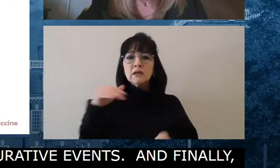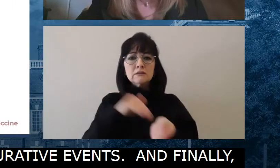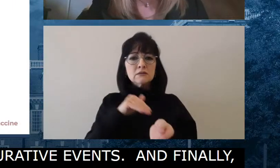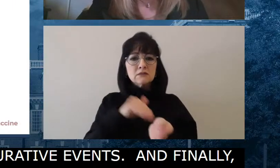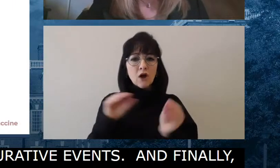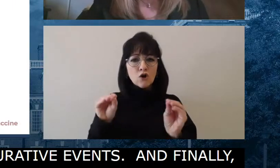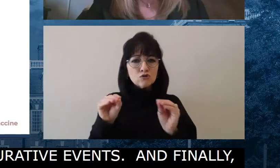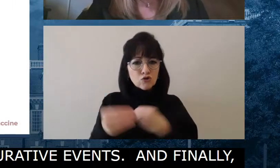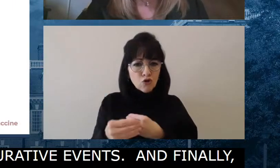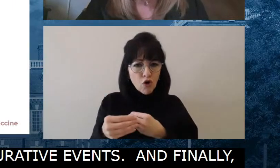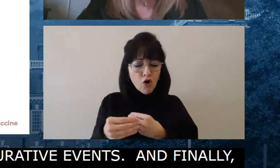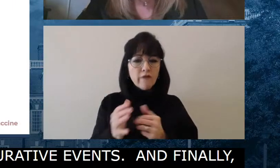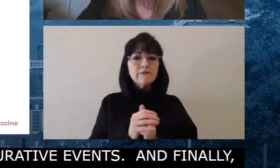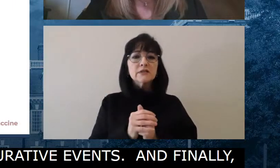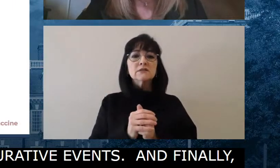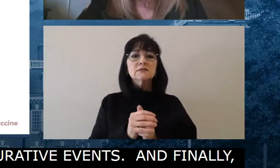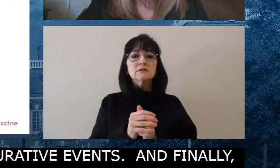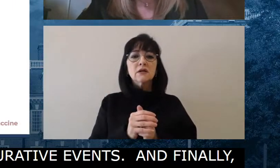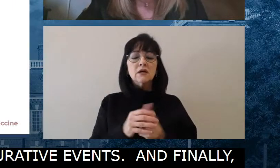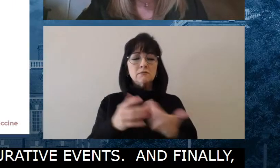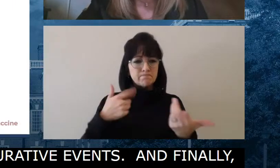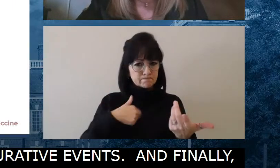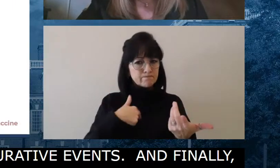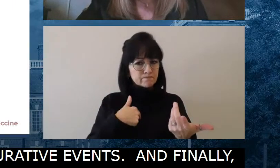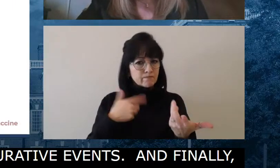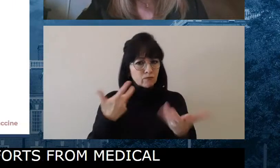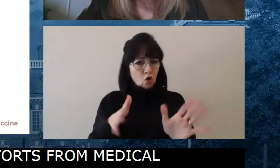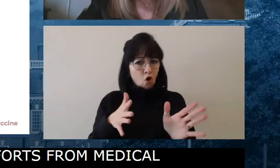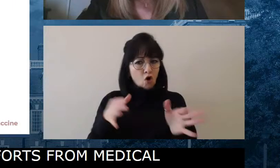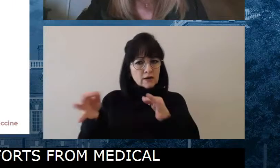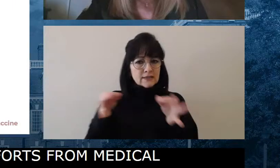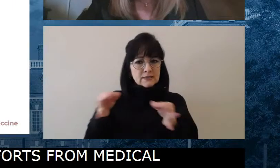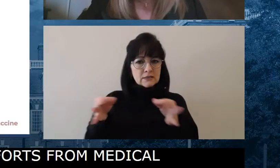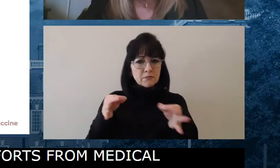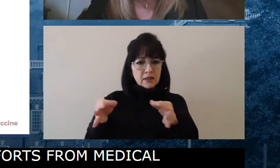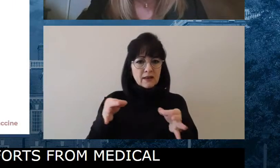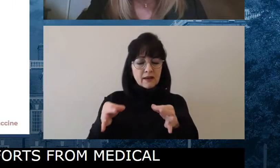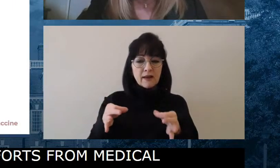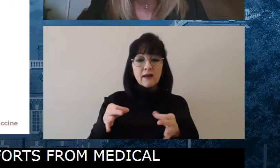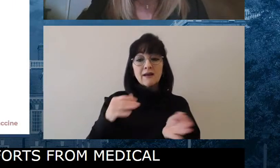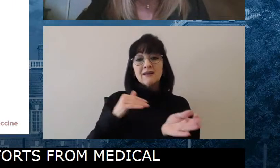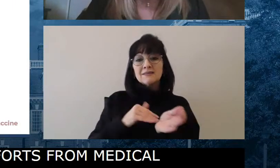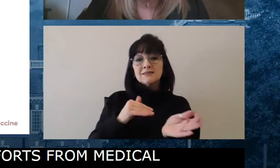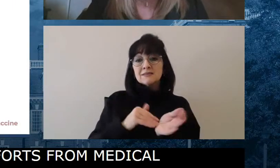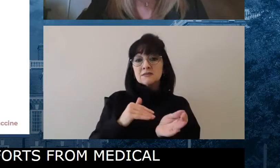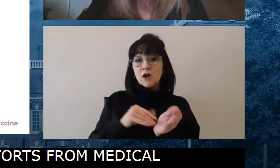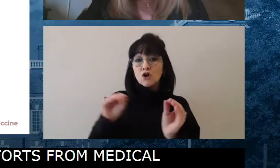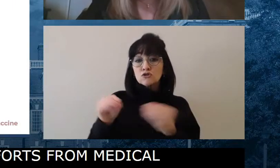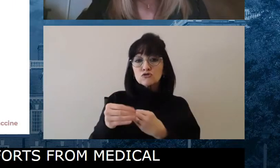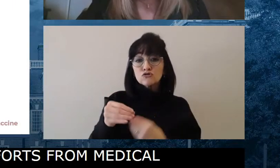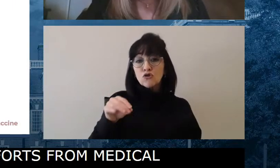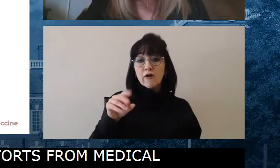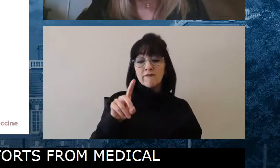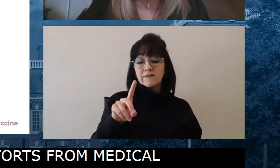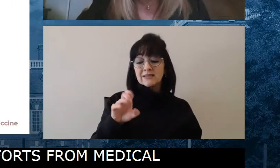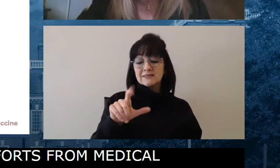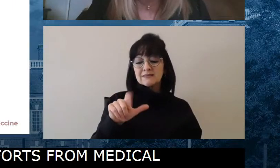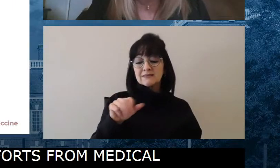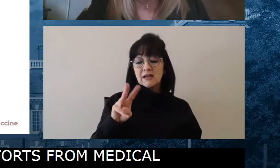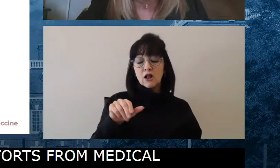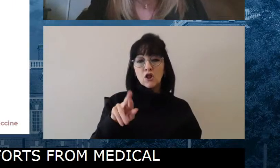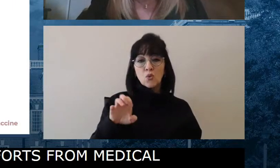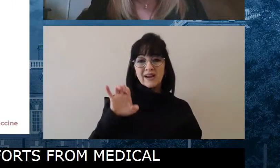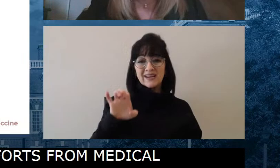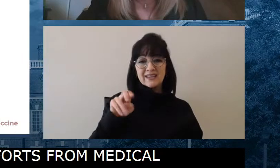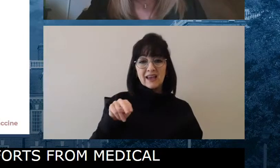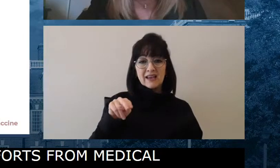with those efforts. So we've spoken about the great work of the doctors at Delaware ENT and Allergy, Dr. Coker